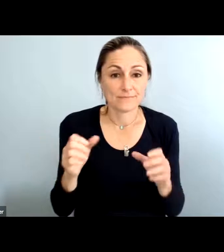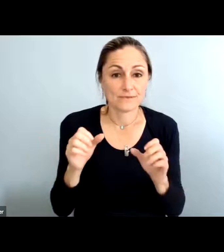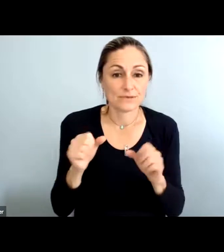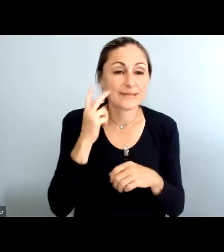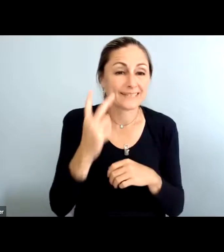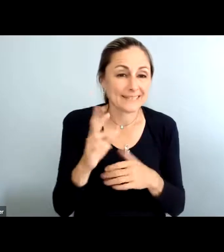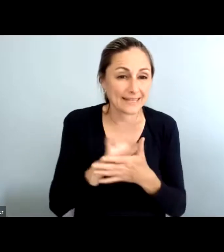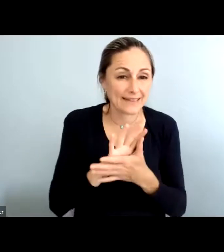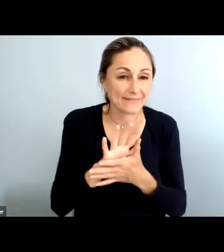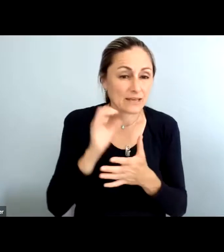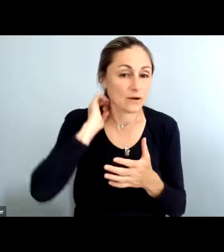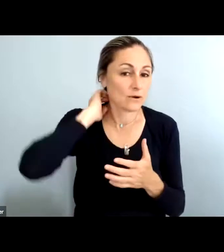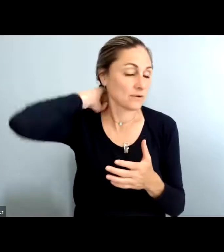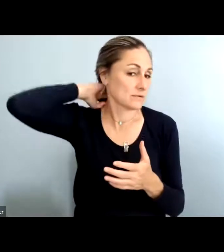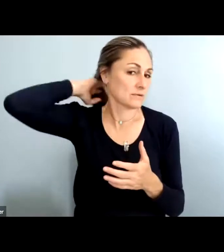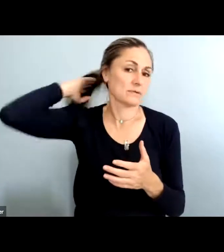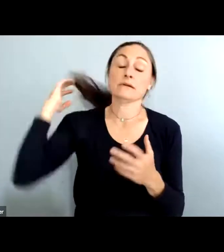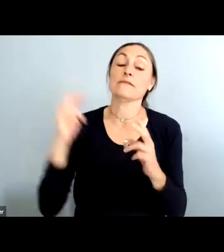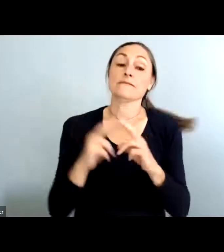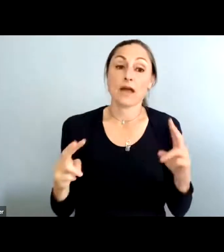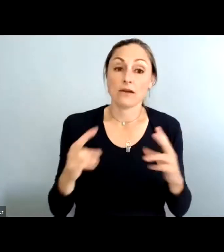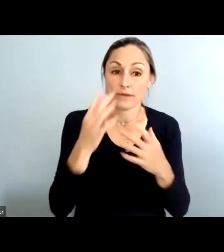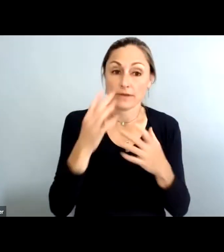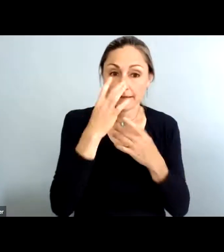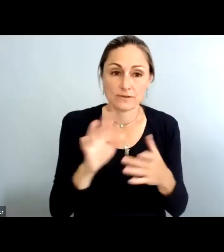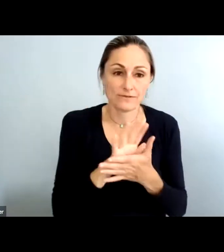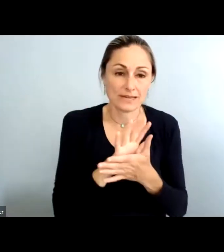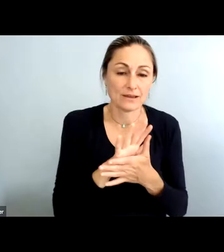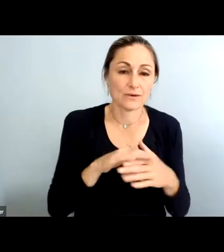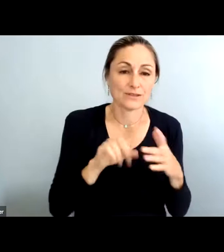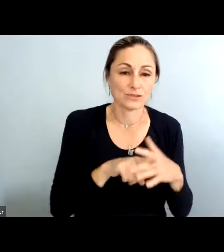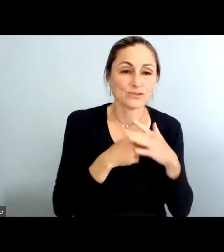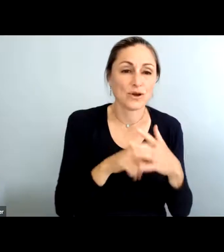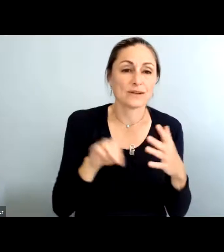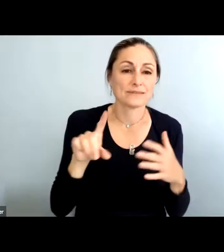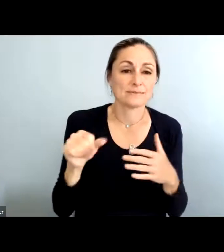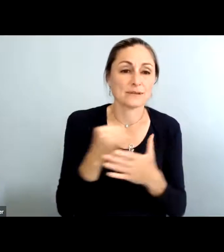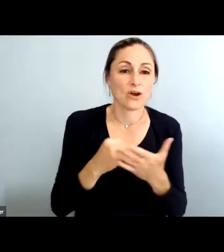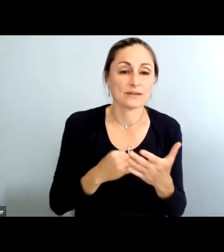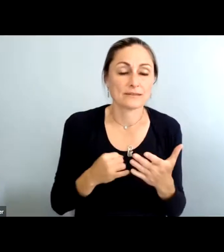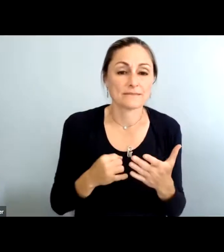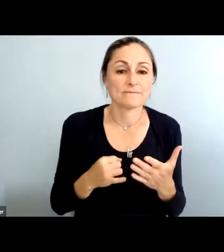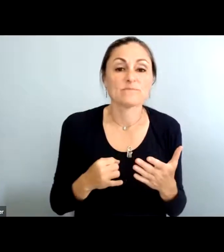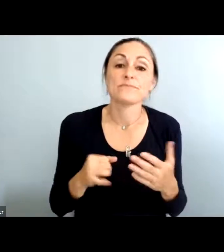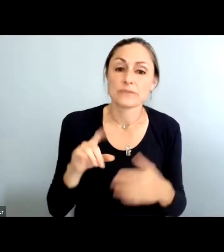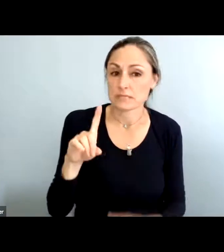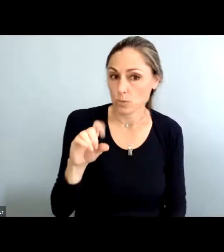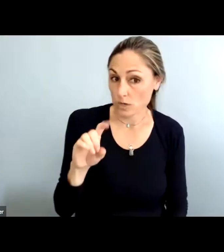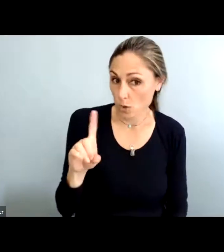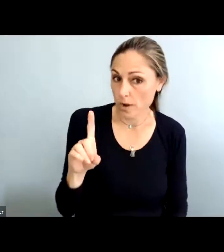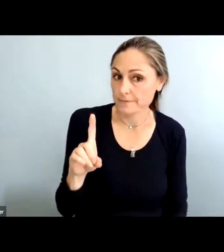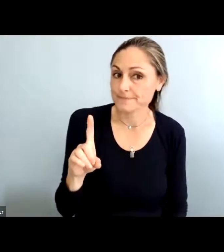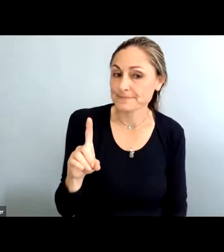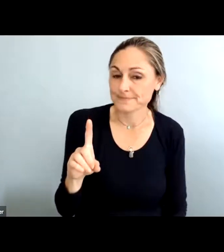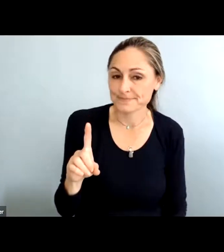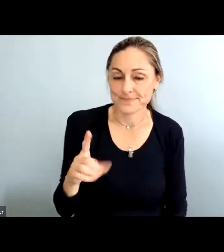see that video. It's a very interesting video on the start of disability arts, but it is a 101 and we are